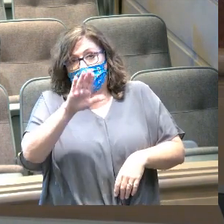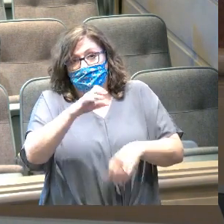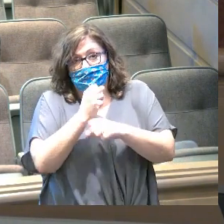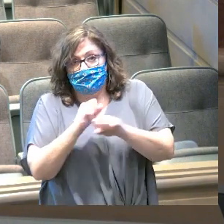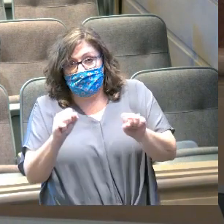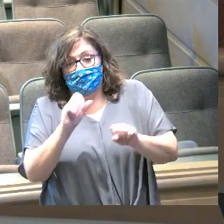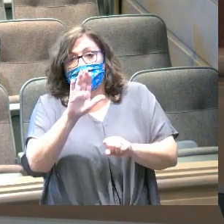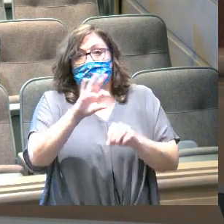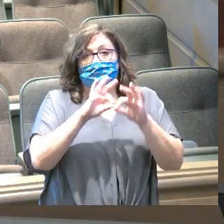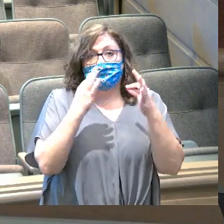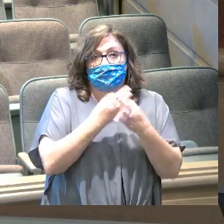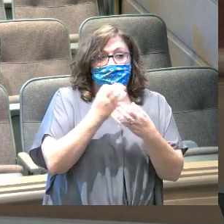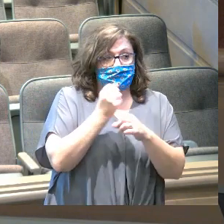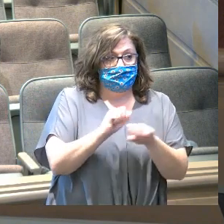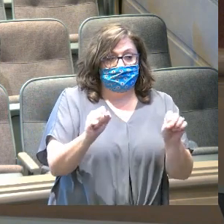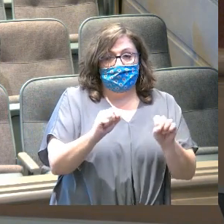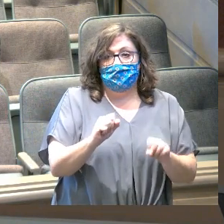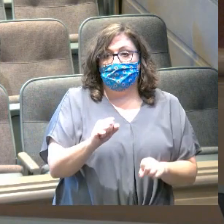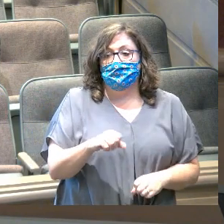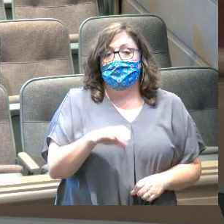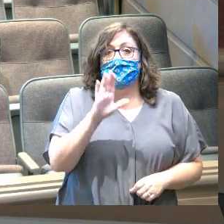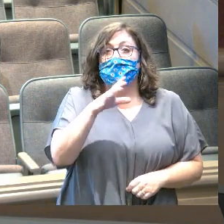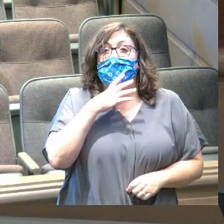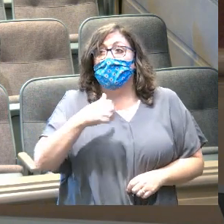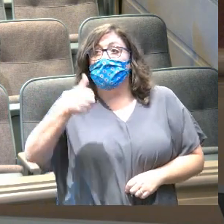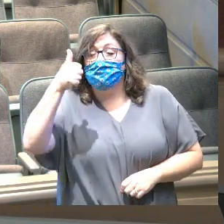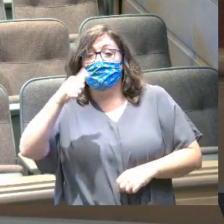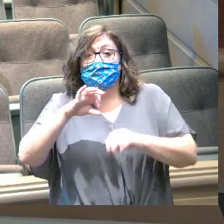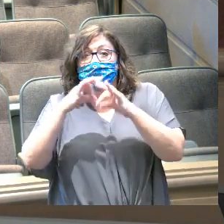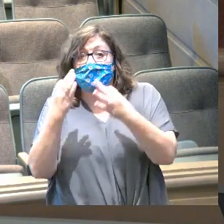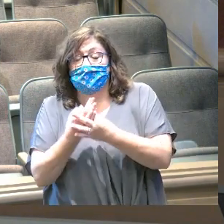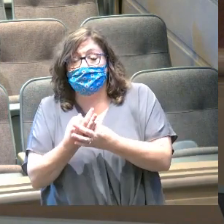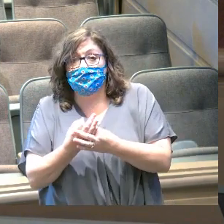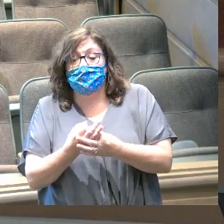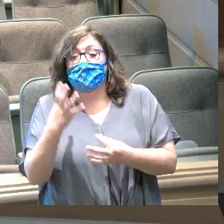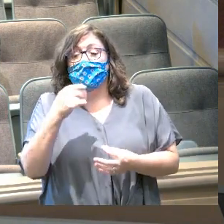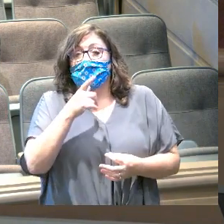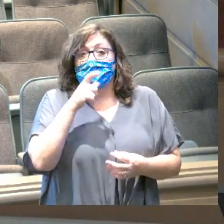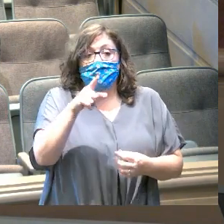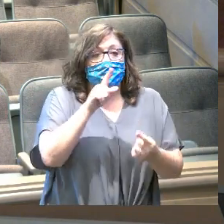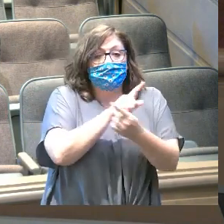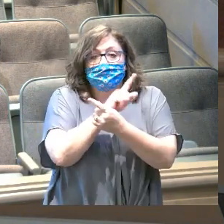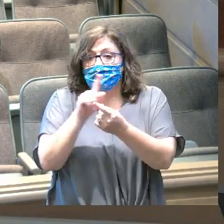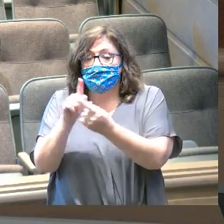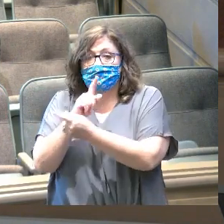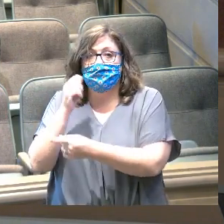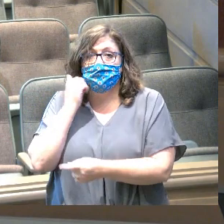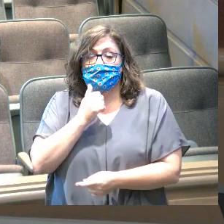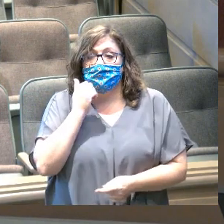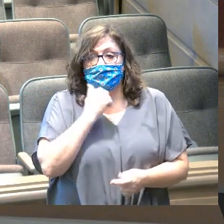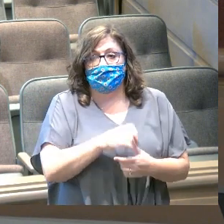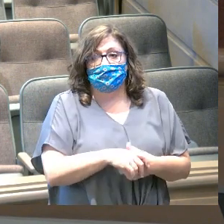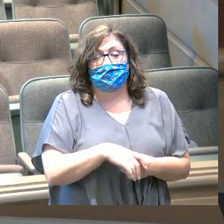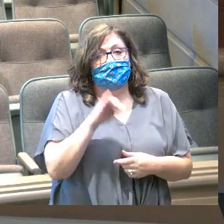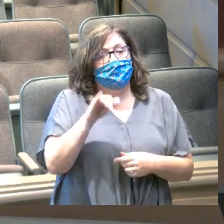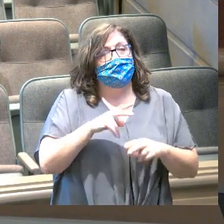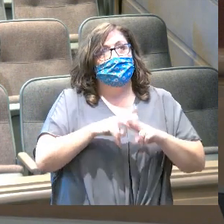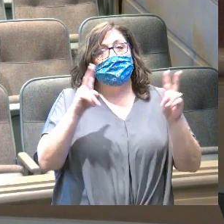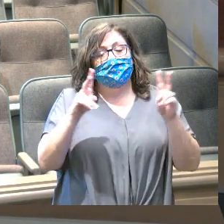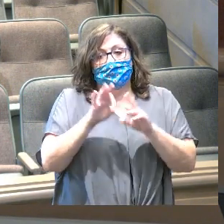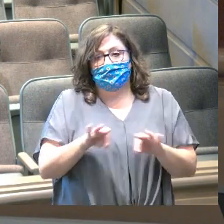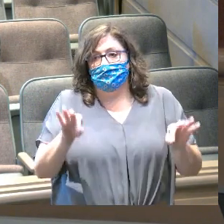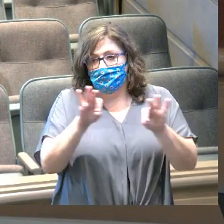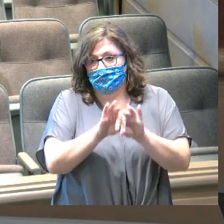your family, your loved ones, your elderly family members, and those you come into contact with. That's incredibly important.